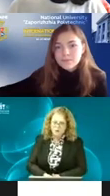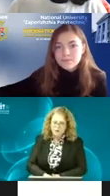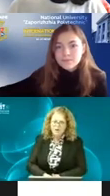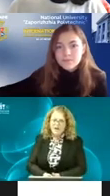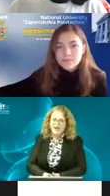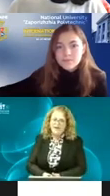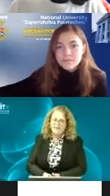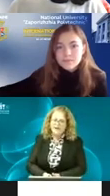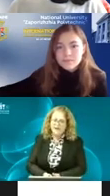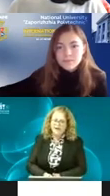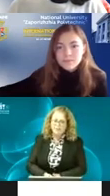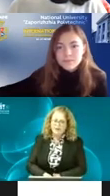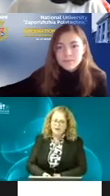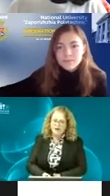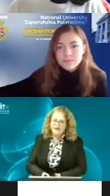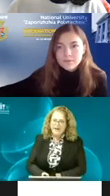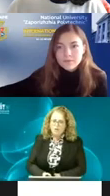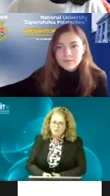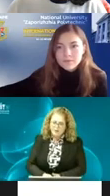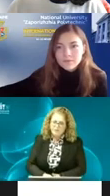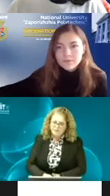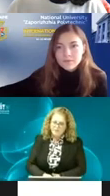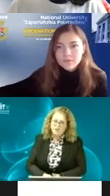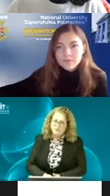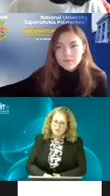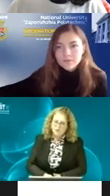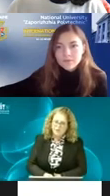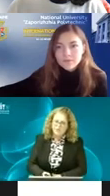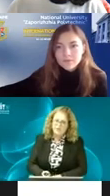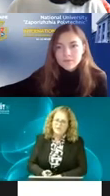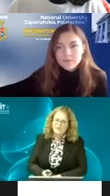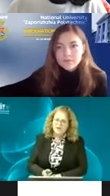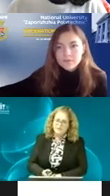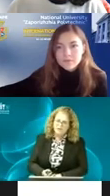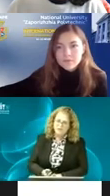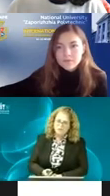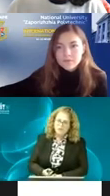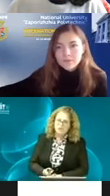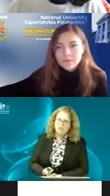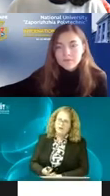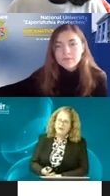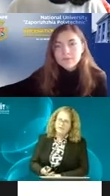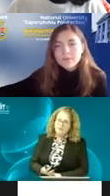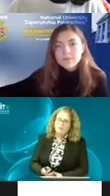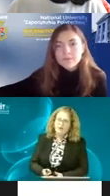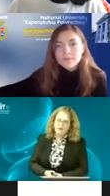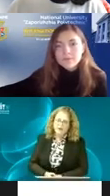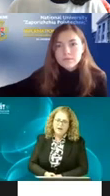New York, and I was one of the first computational linguists. Started to